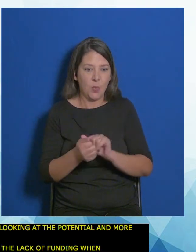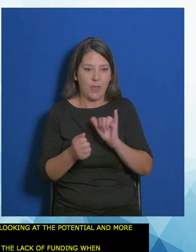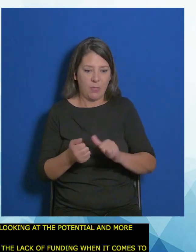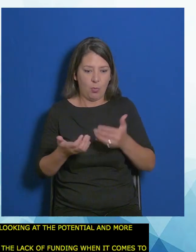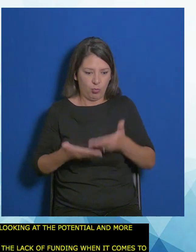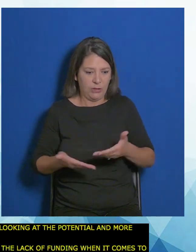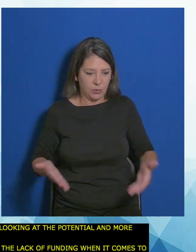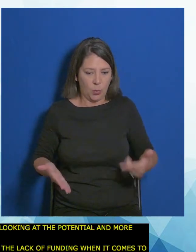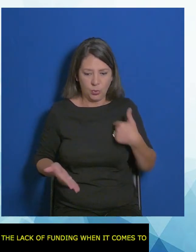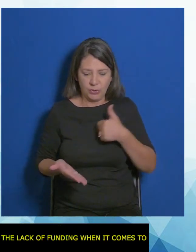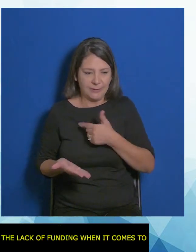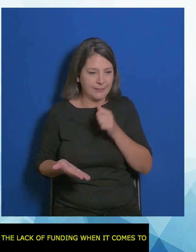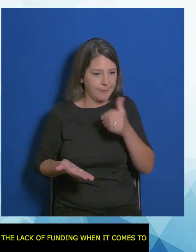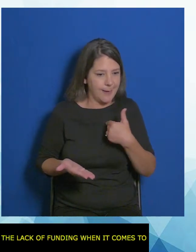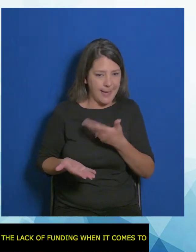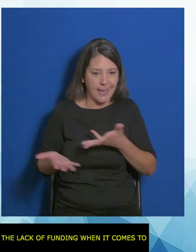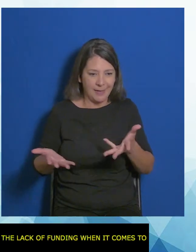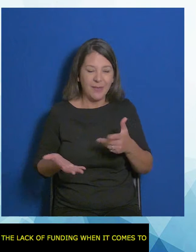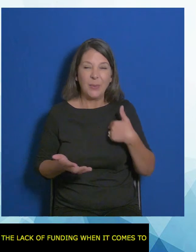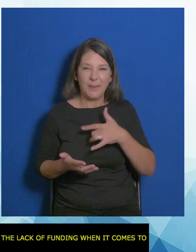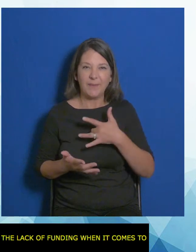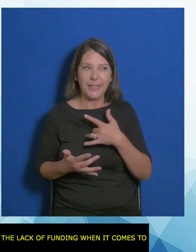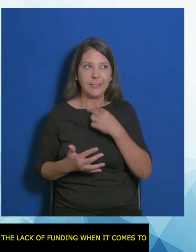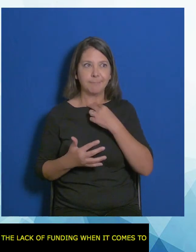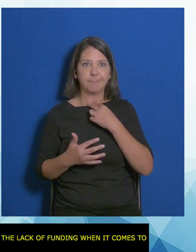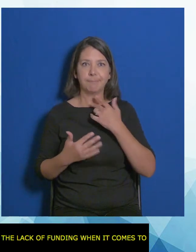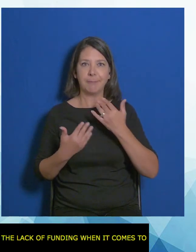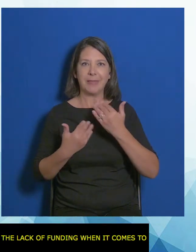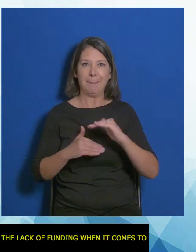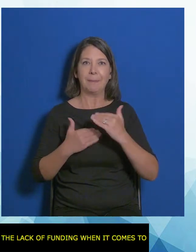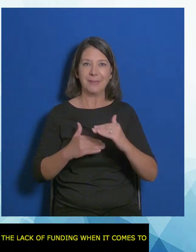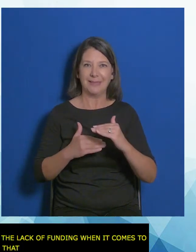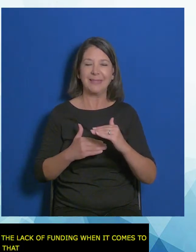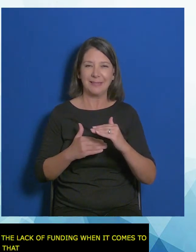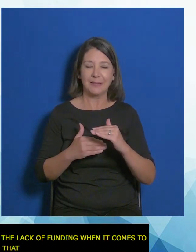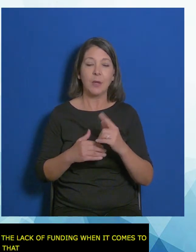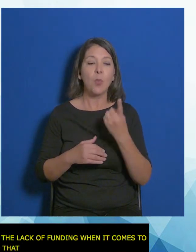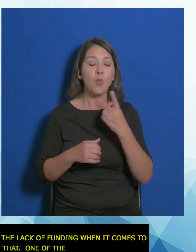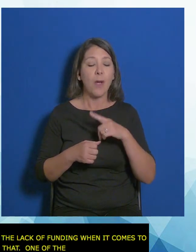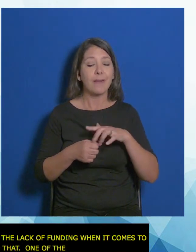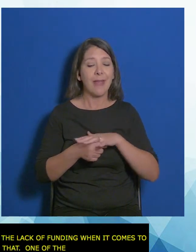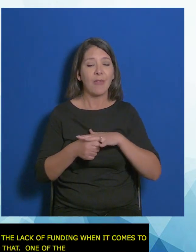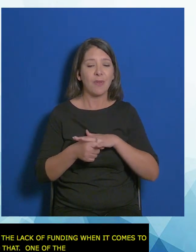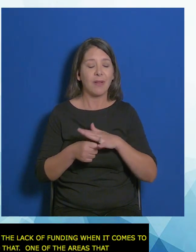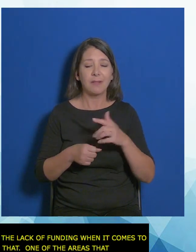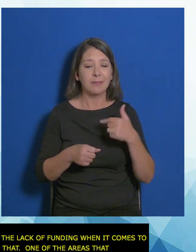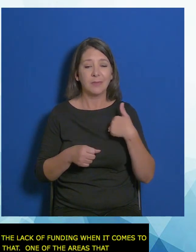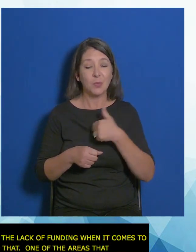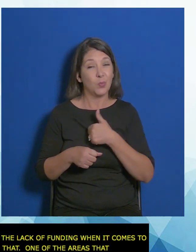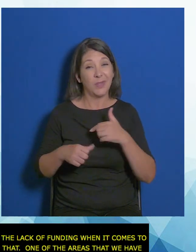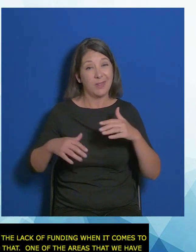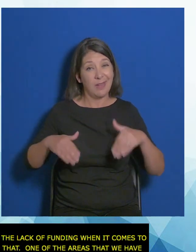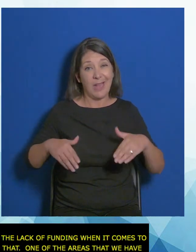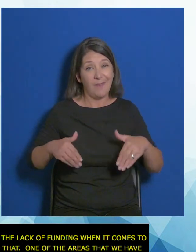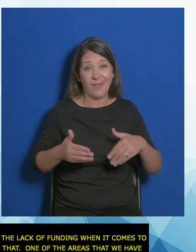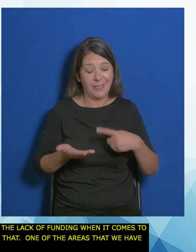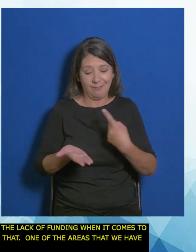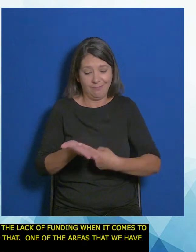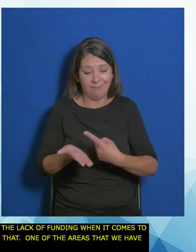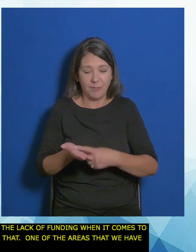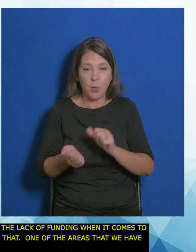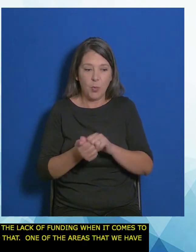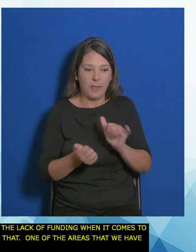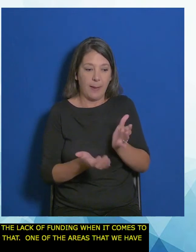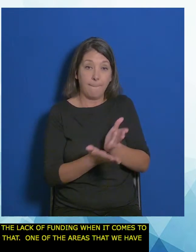how we are limited when it comes to that. One of the areas that we have not quite addressed within our budget